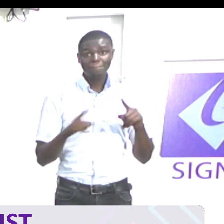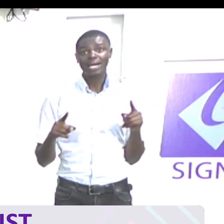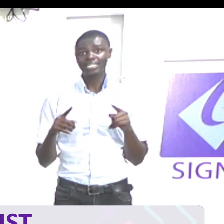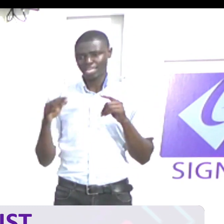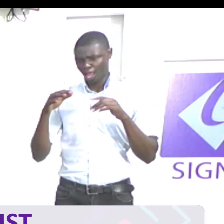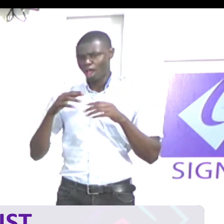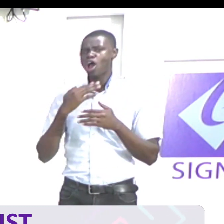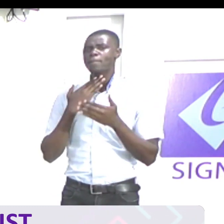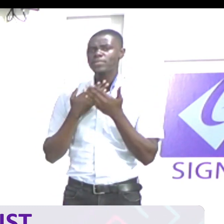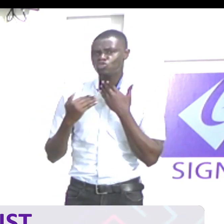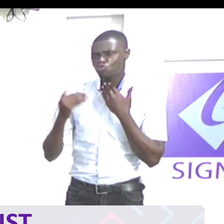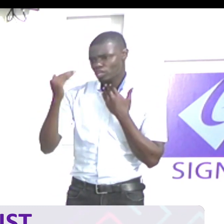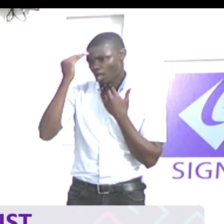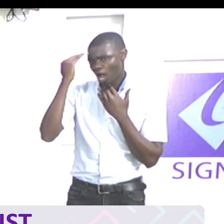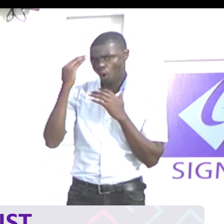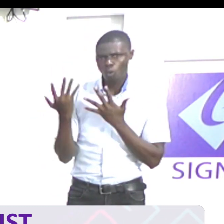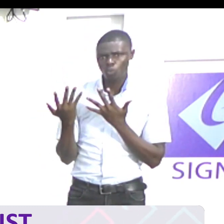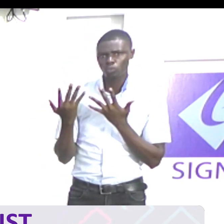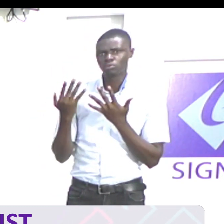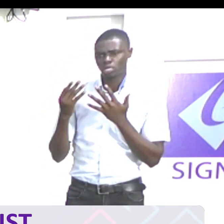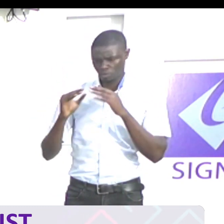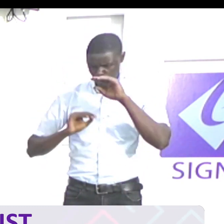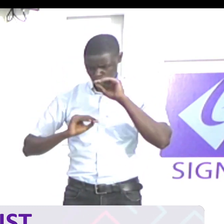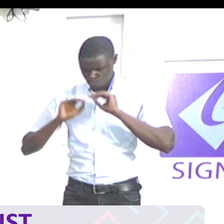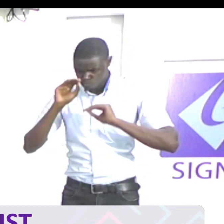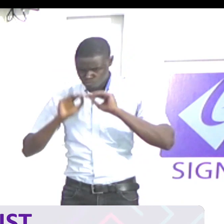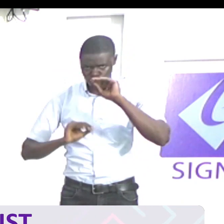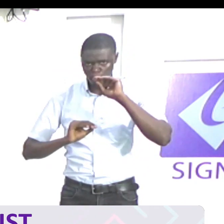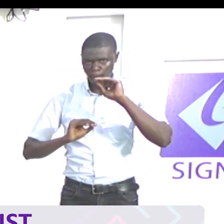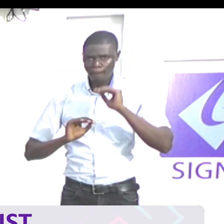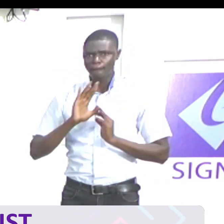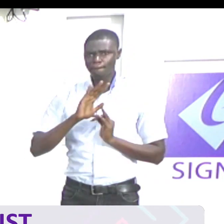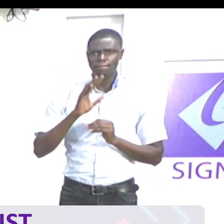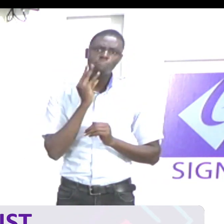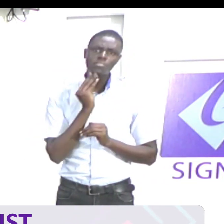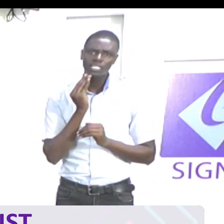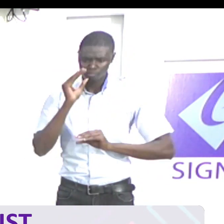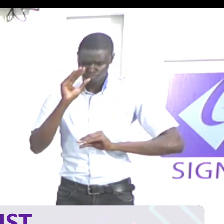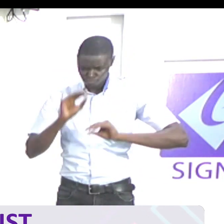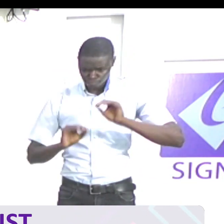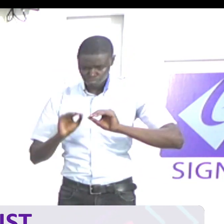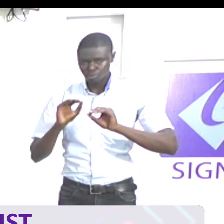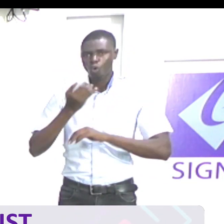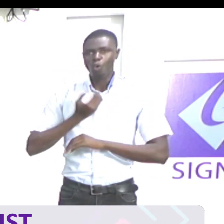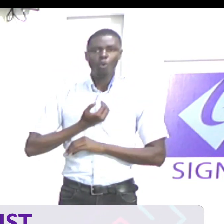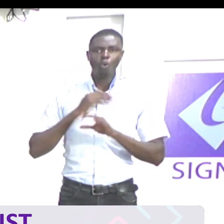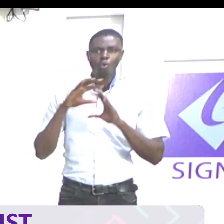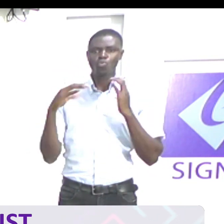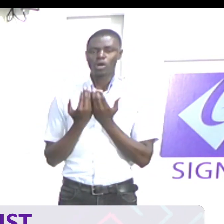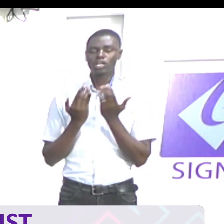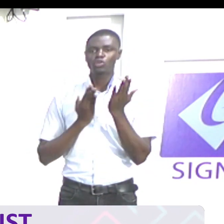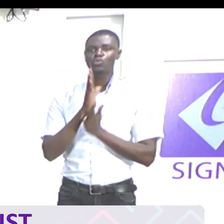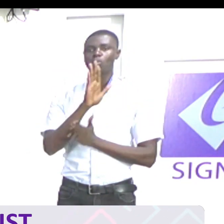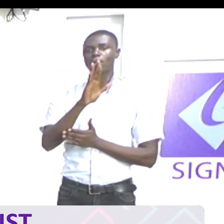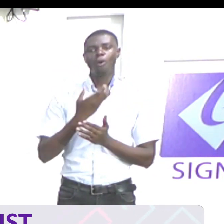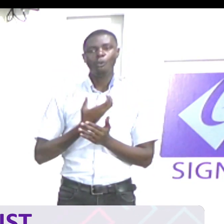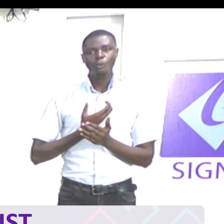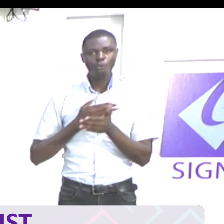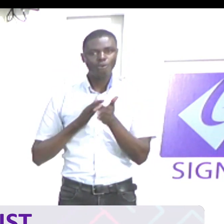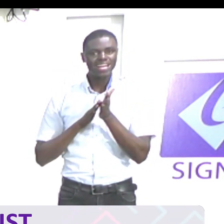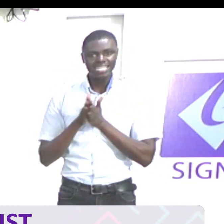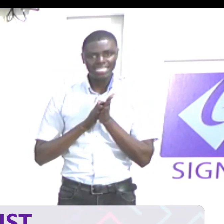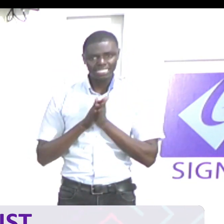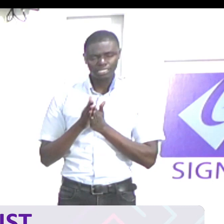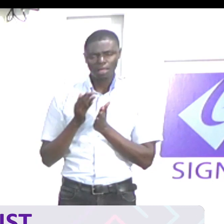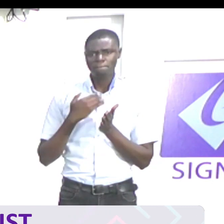tofauti. Being curious as far as crafting your own experience, crafting your own world through your own interests. Au sio mtu wangu? Sasa